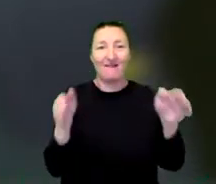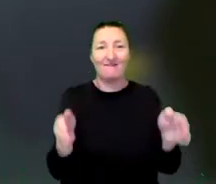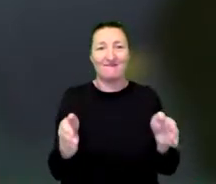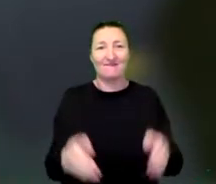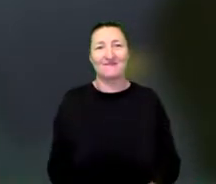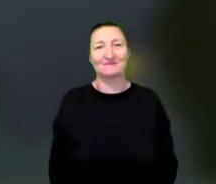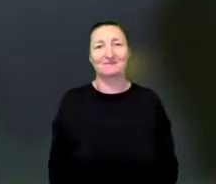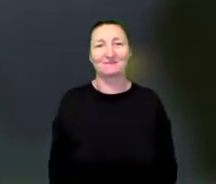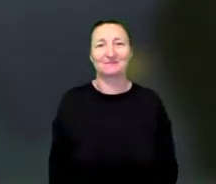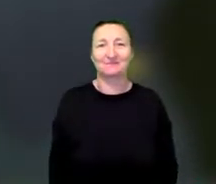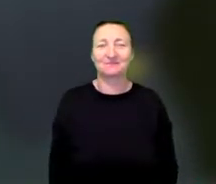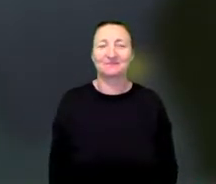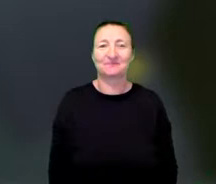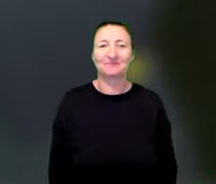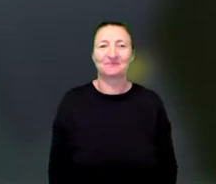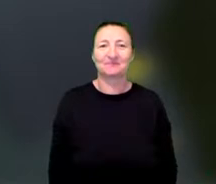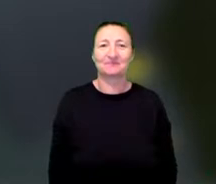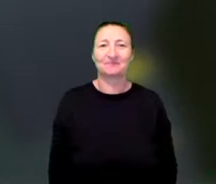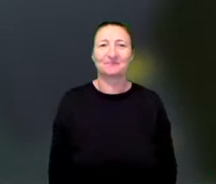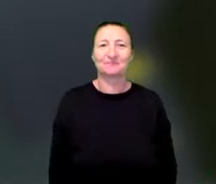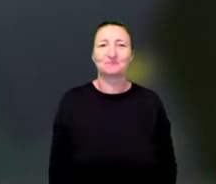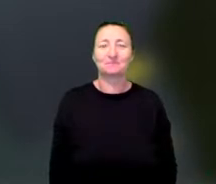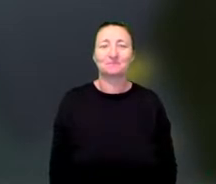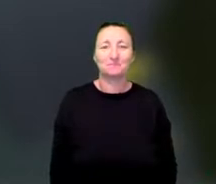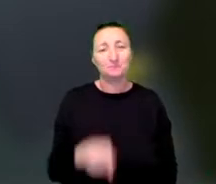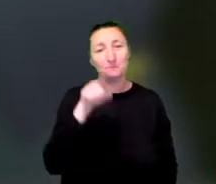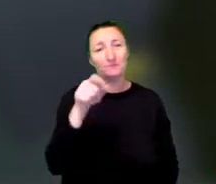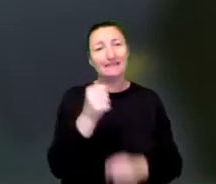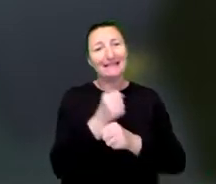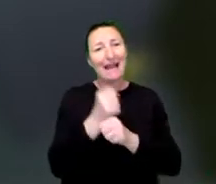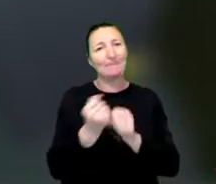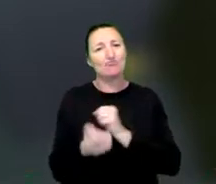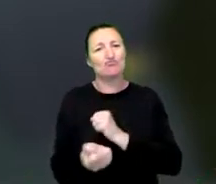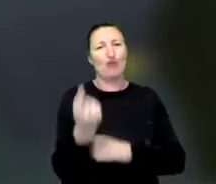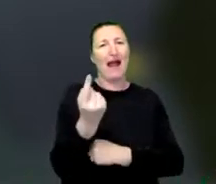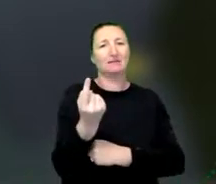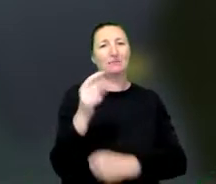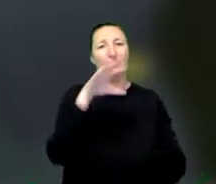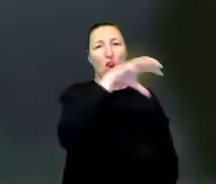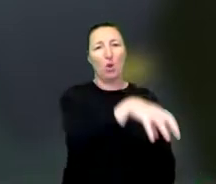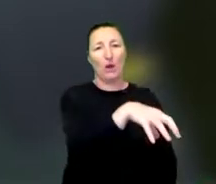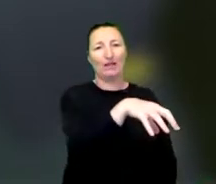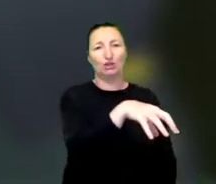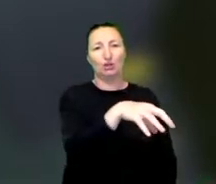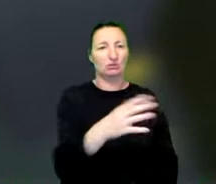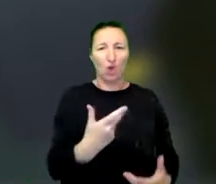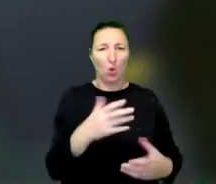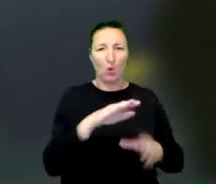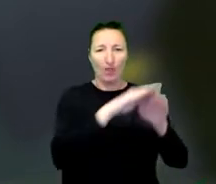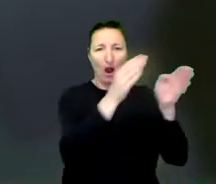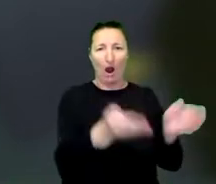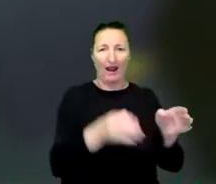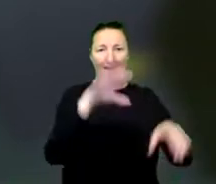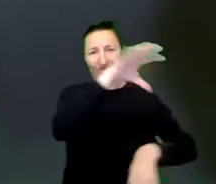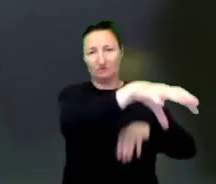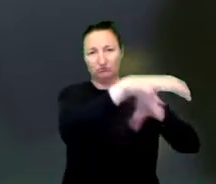And so the game randomizes the location of the hives. So even though we are the game makers,